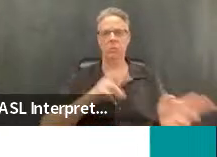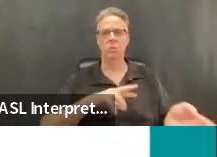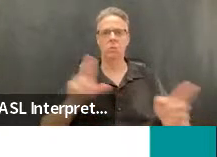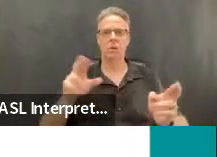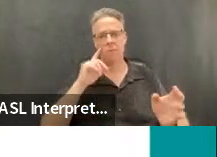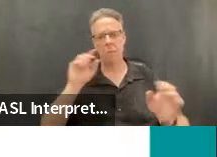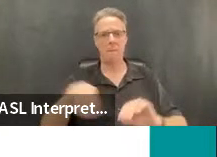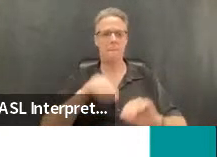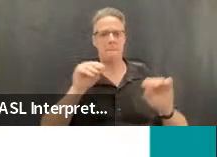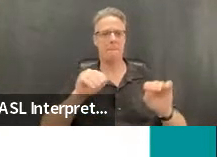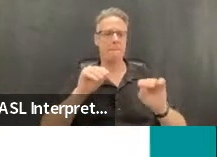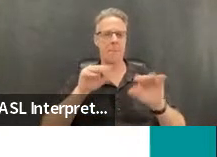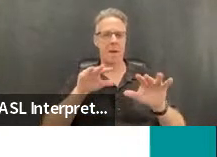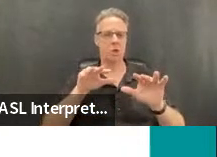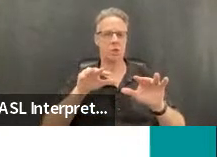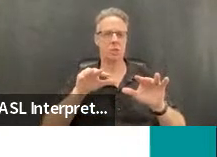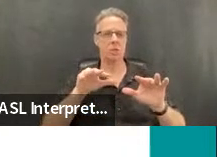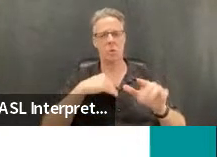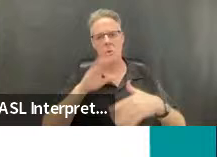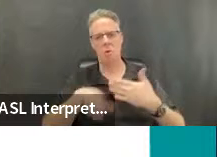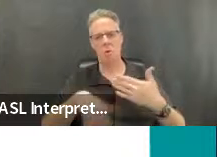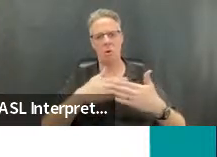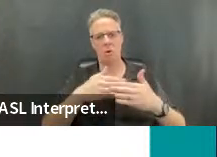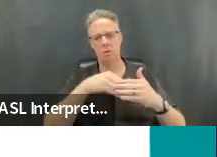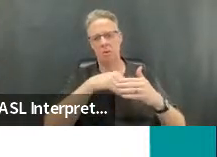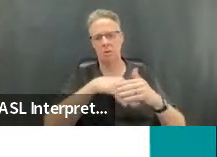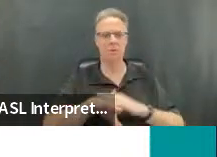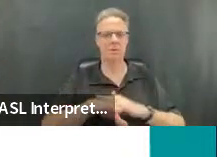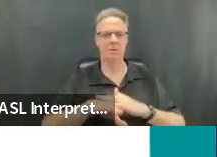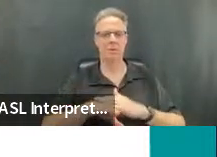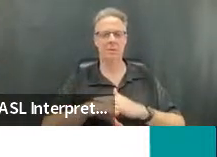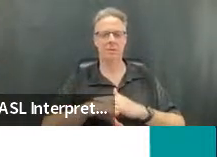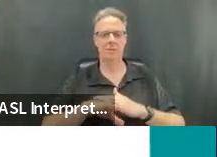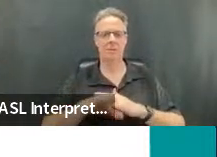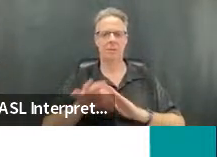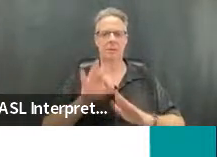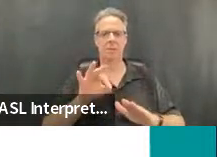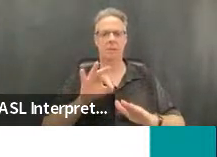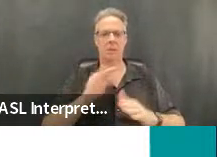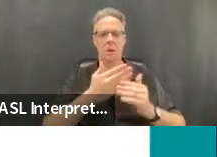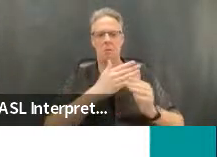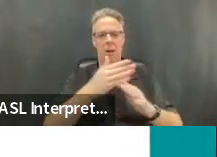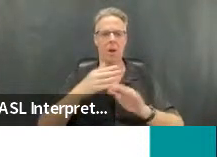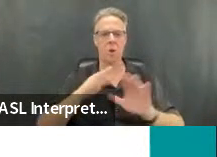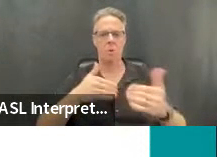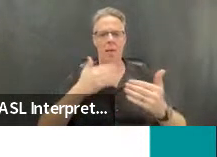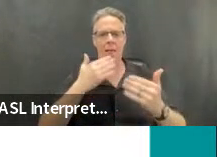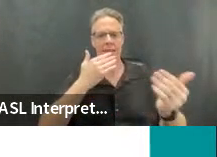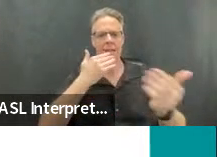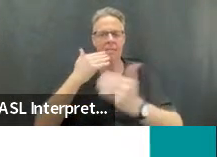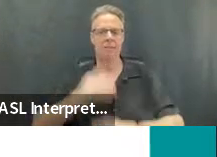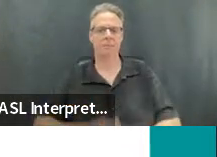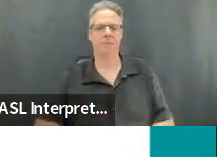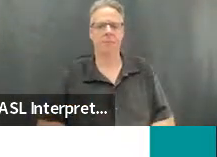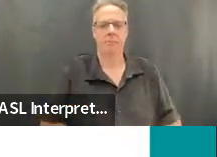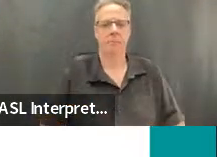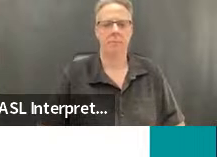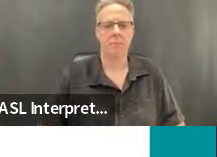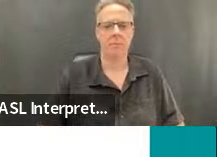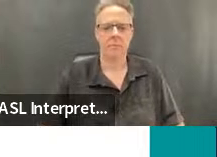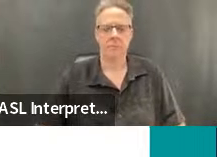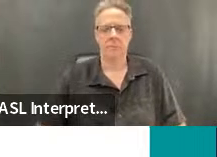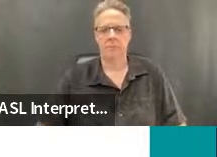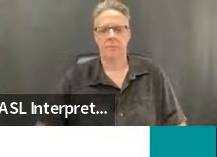magic to begin, where we all head into predetermined breakout rooms. Thanks, everyone.